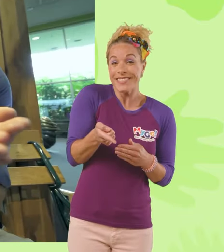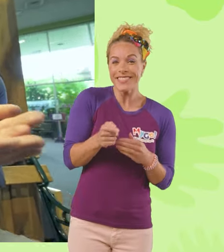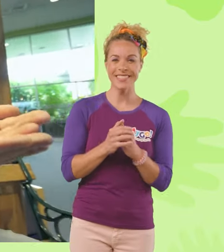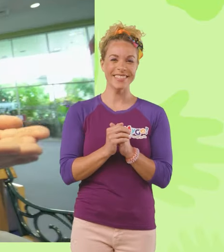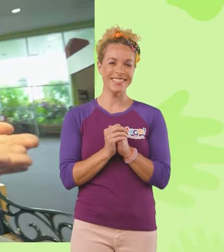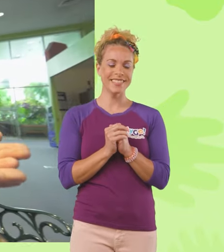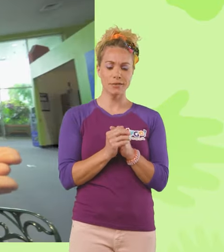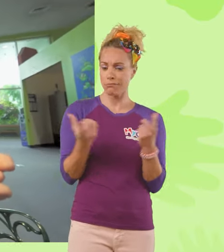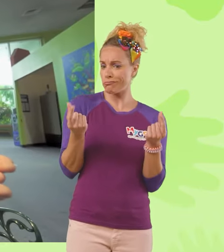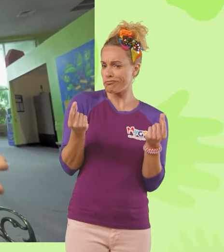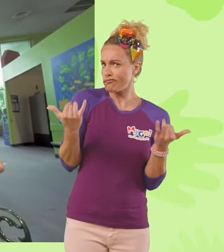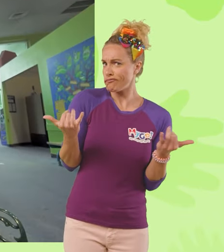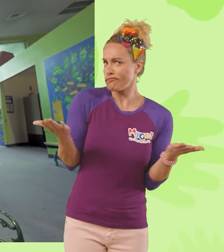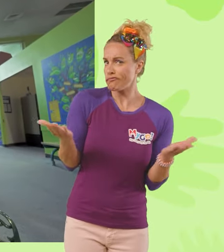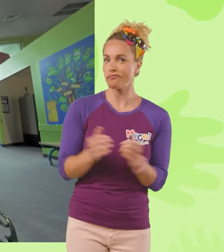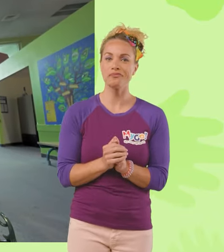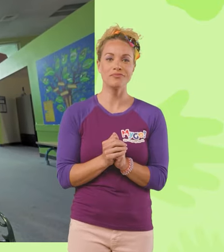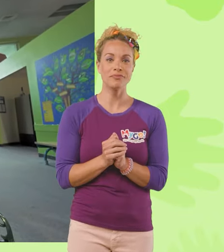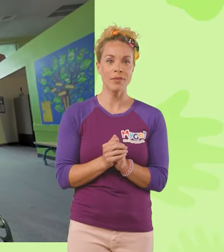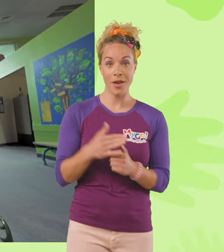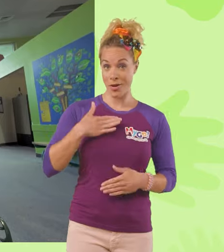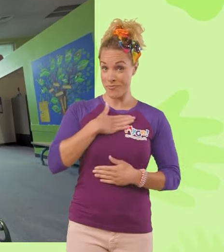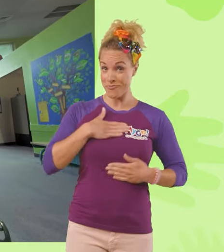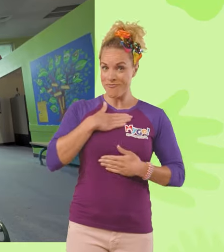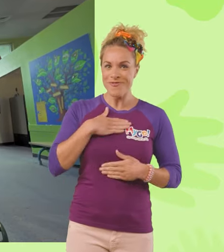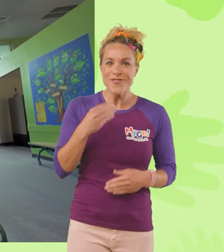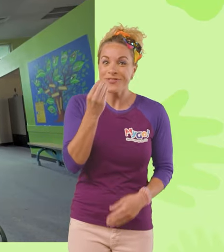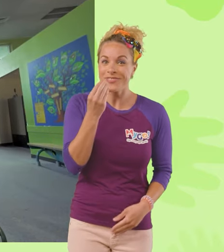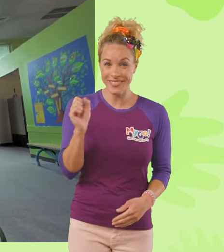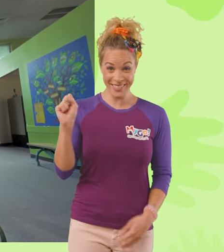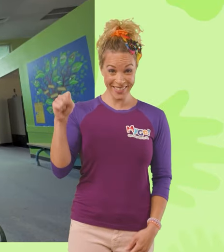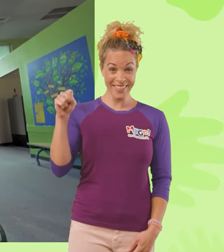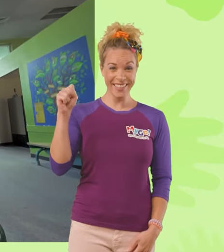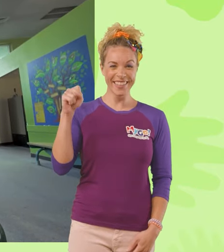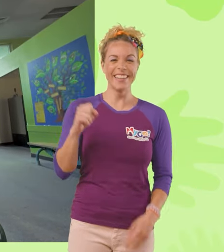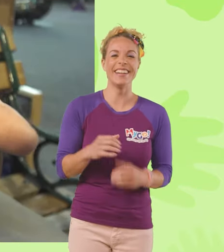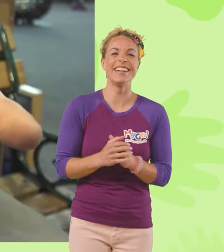you? What did you do today? Did you enjoy your food? Yeah!